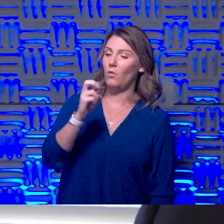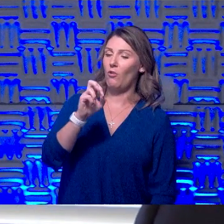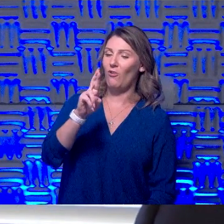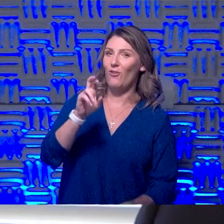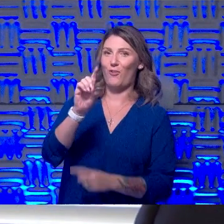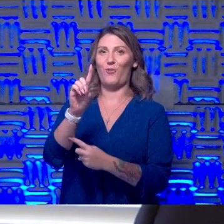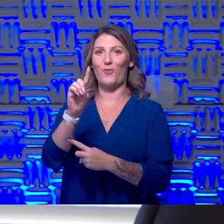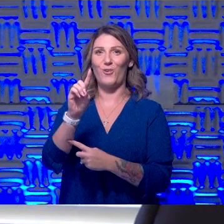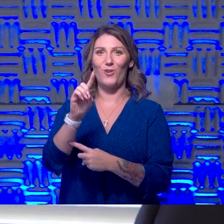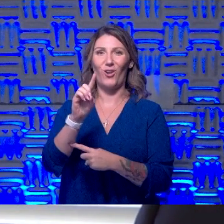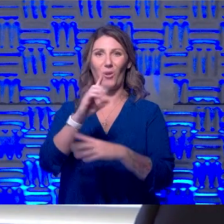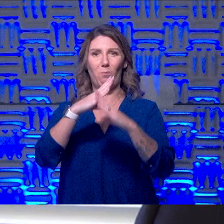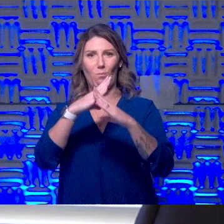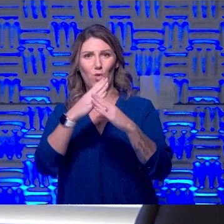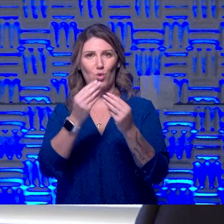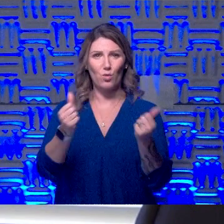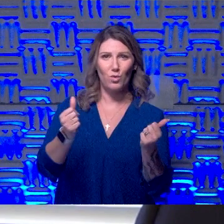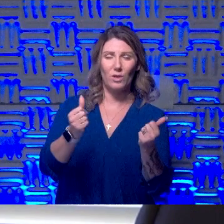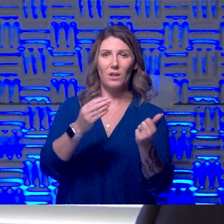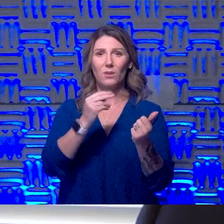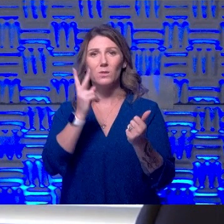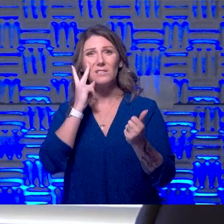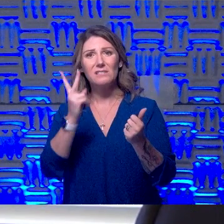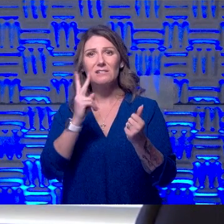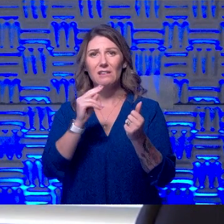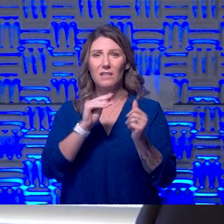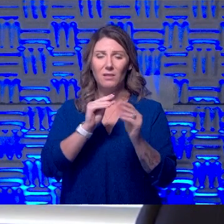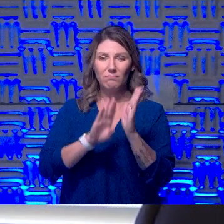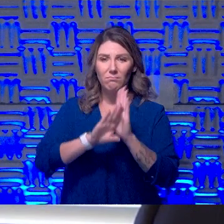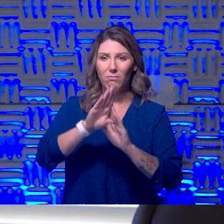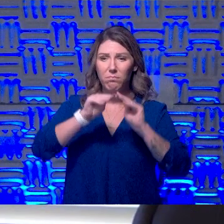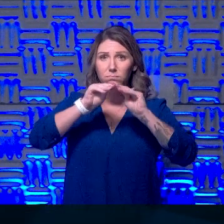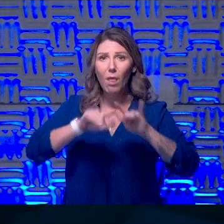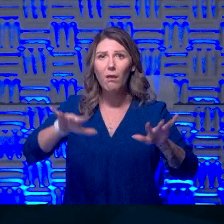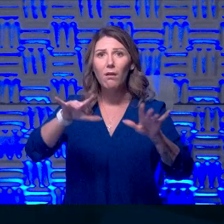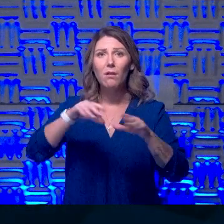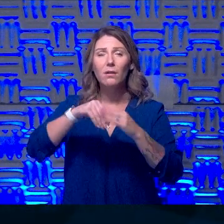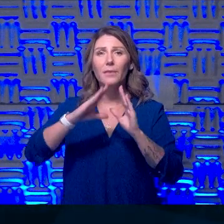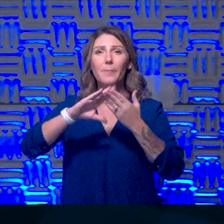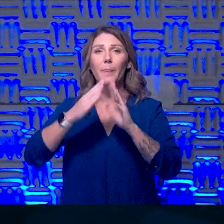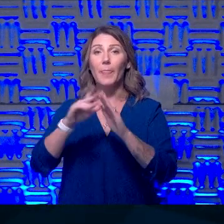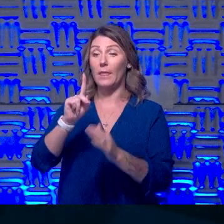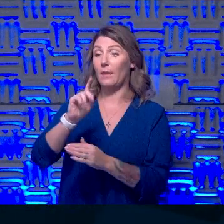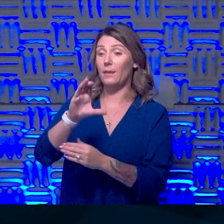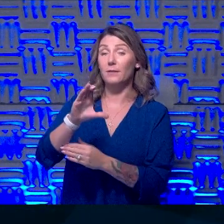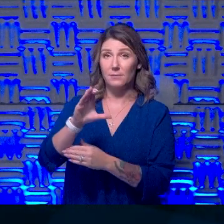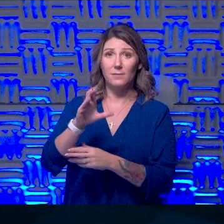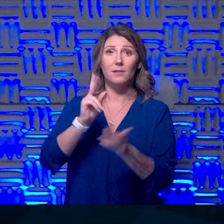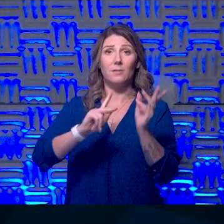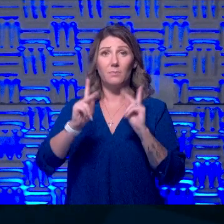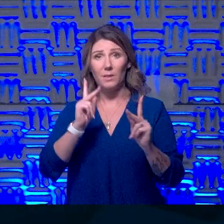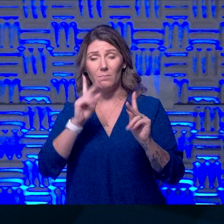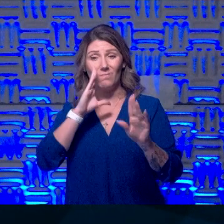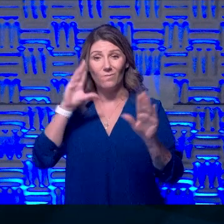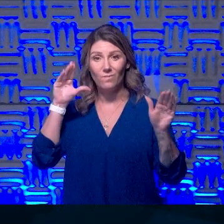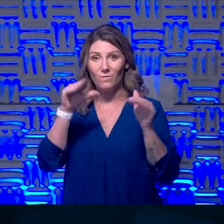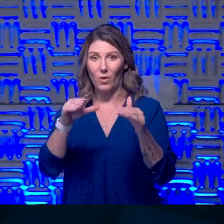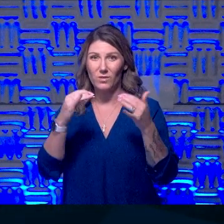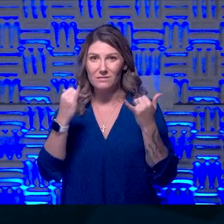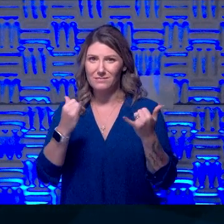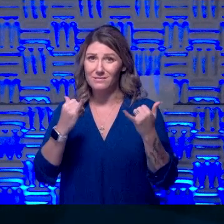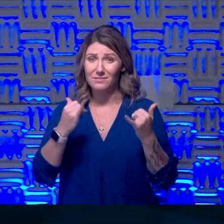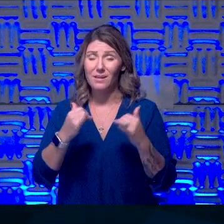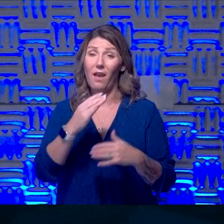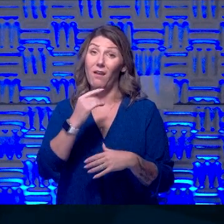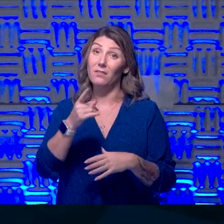we're probably going to see these flares in communities here and there as we move forward. Kansas City is one that some people have kind of focused on now, but I think